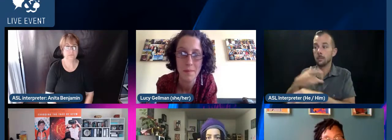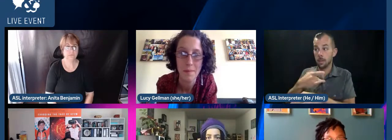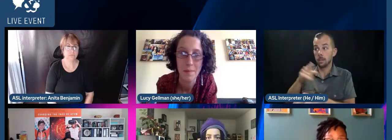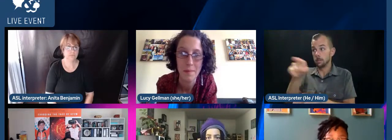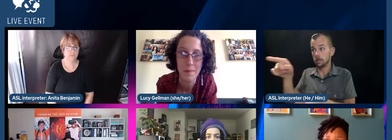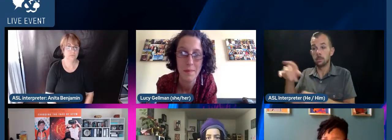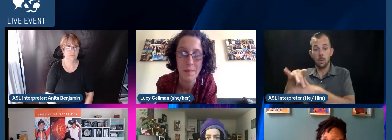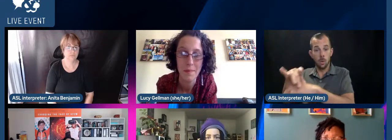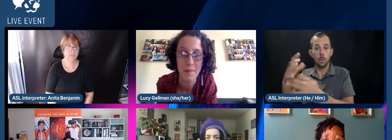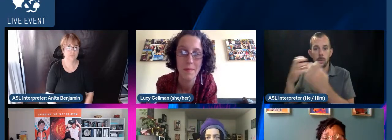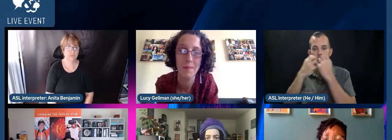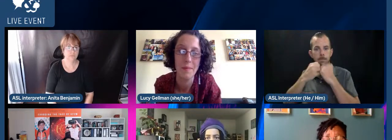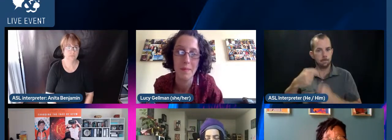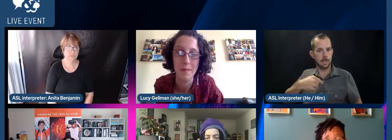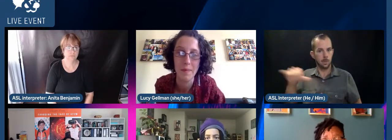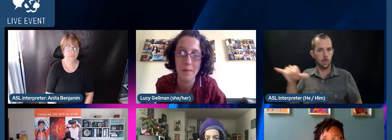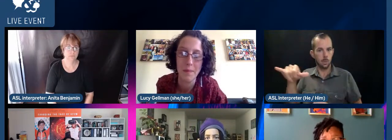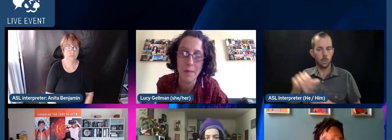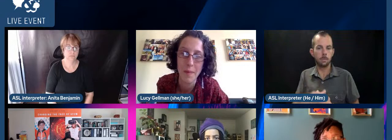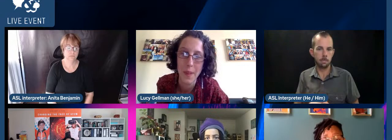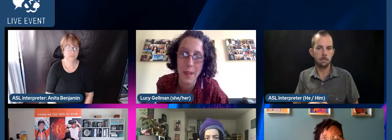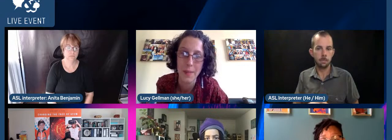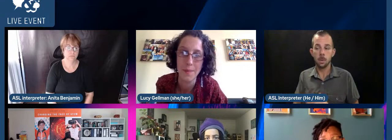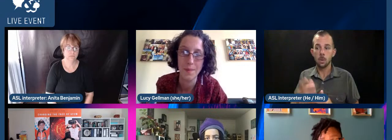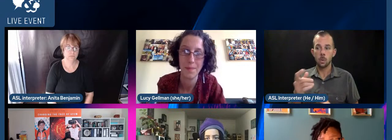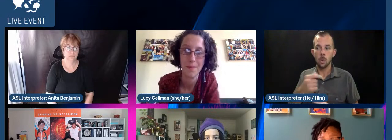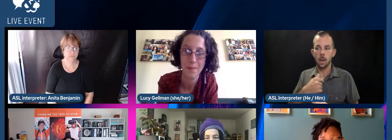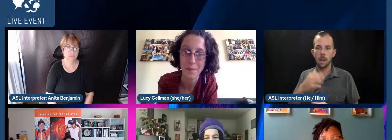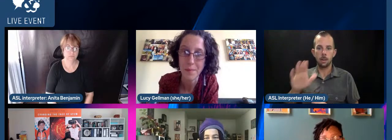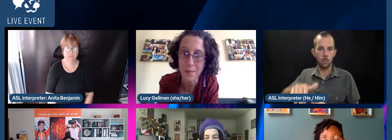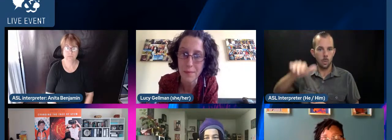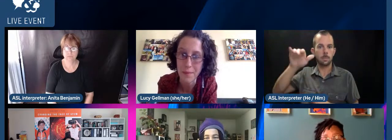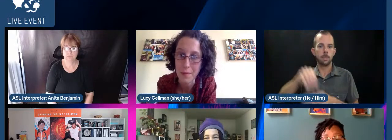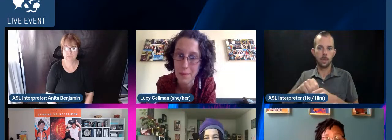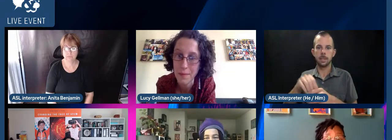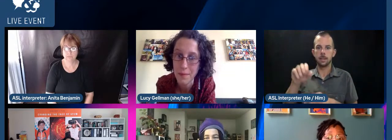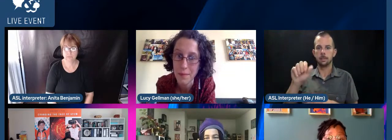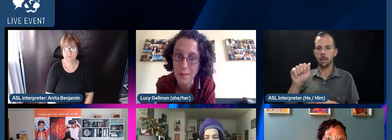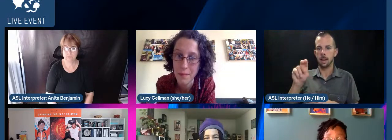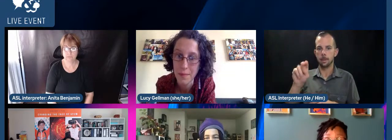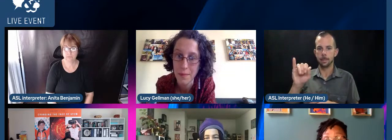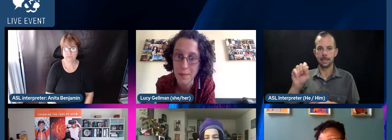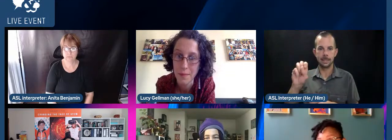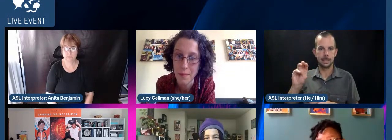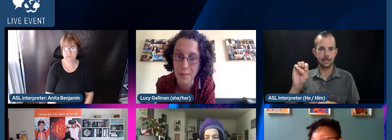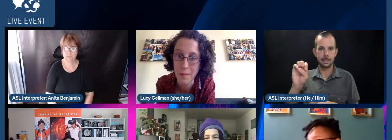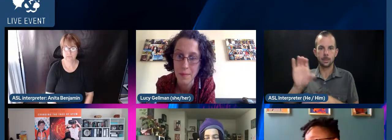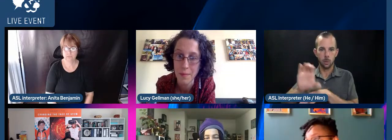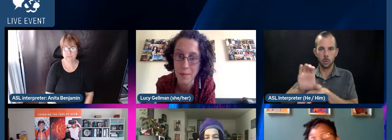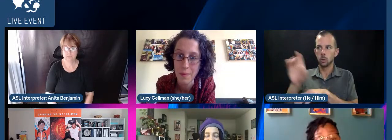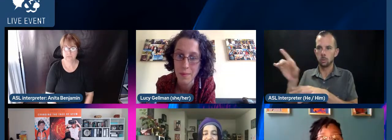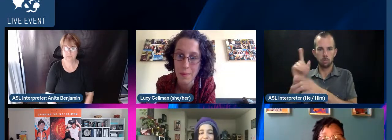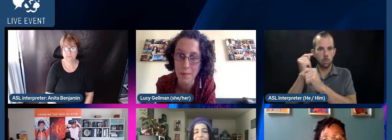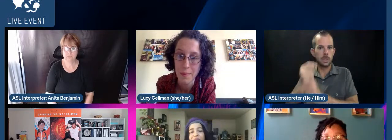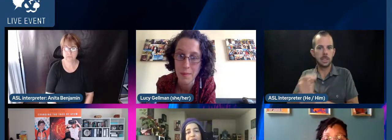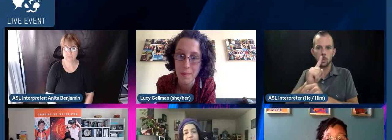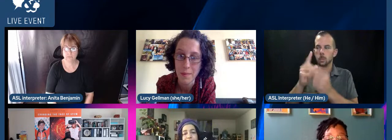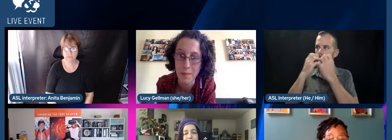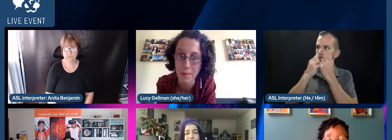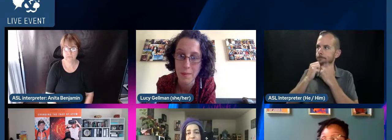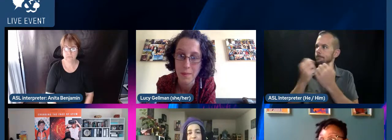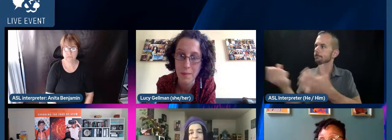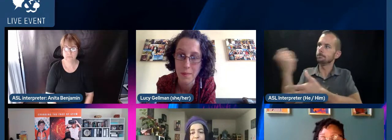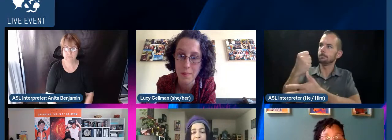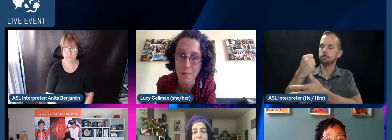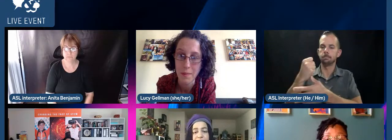a hoodoo practitioner. I was raised in the AME church. It is an animist tradition. And so when I think about, like, where's my community? Like, who's there for me,